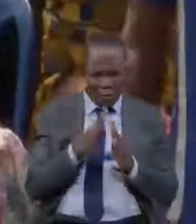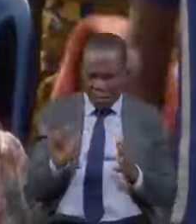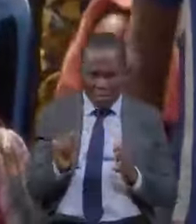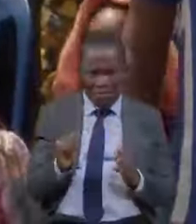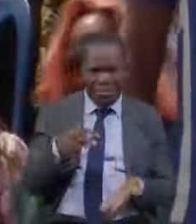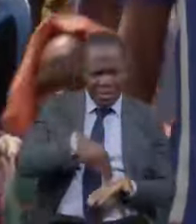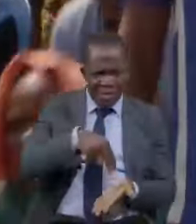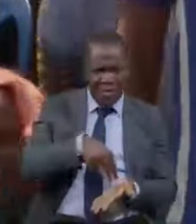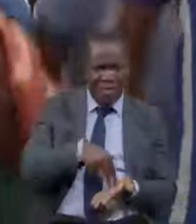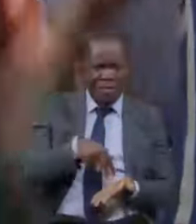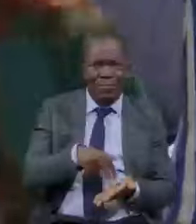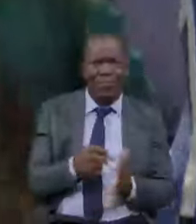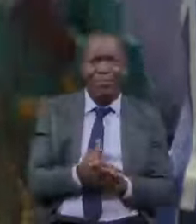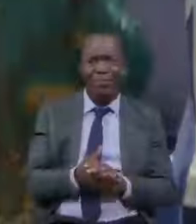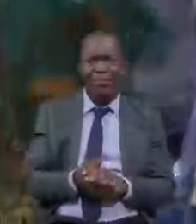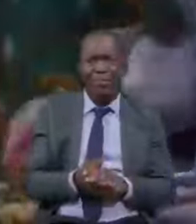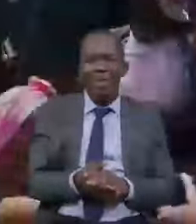Recognize His presence in your life.